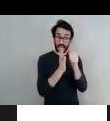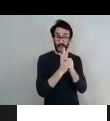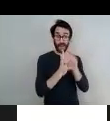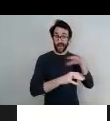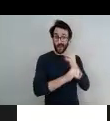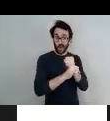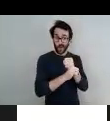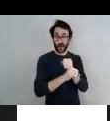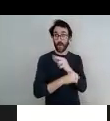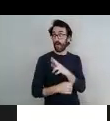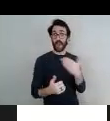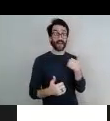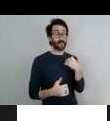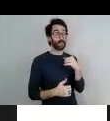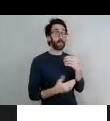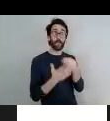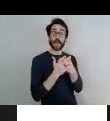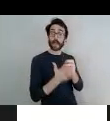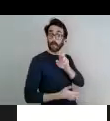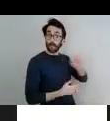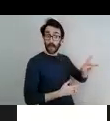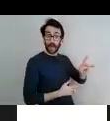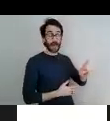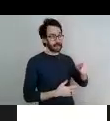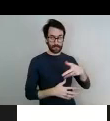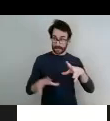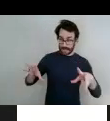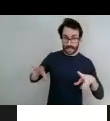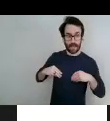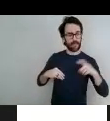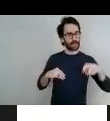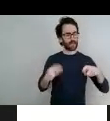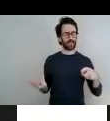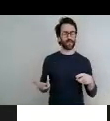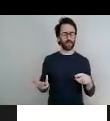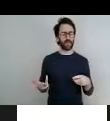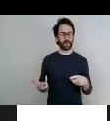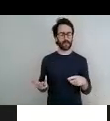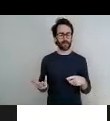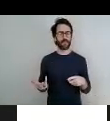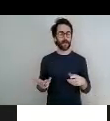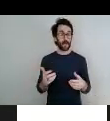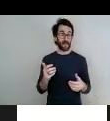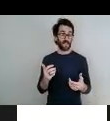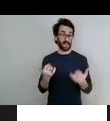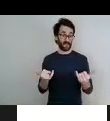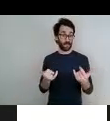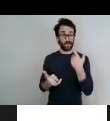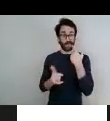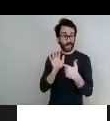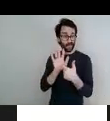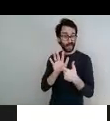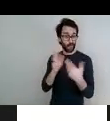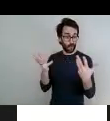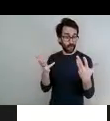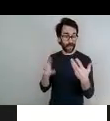refund. A most recent example of a phishing